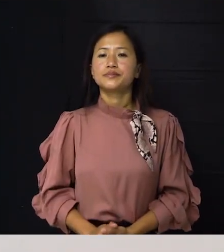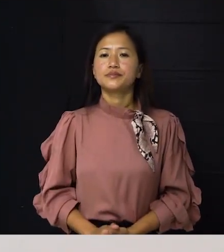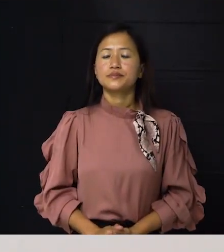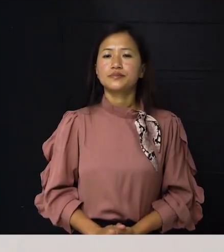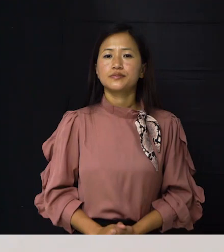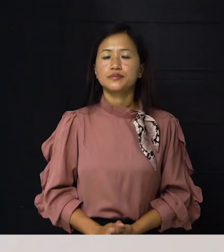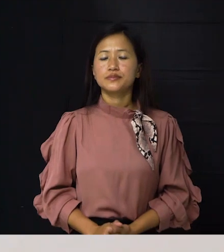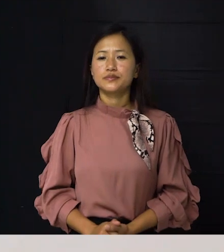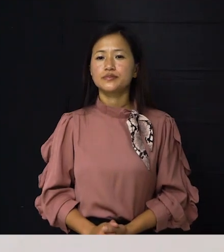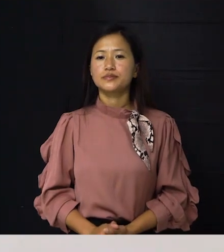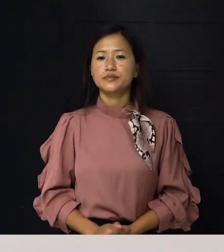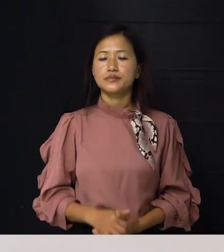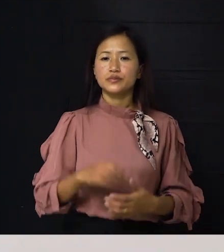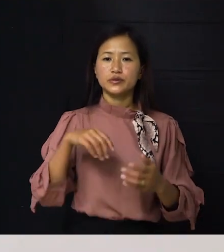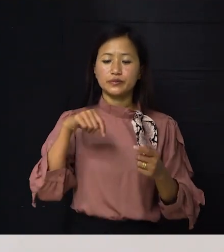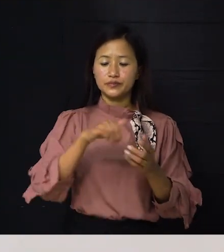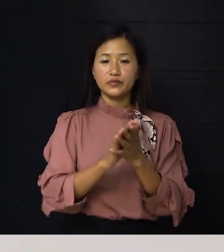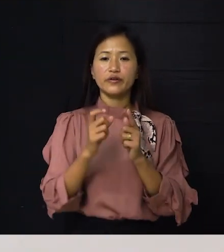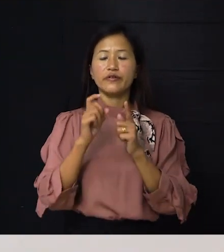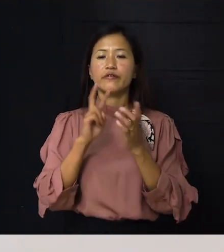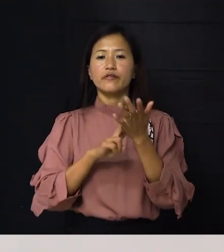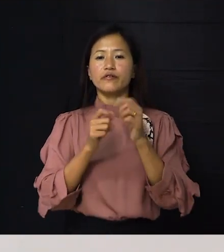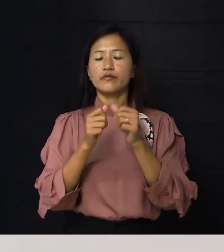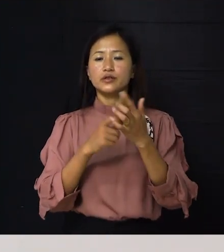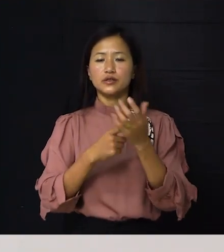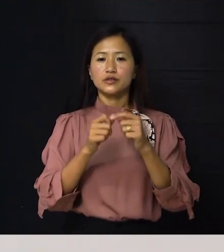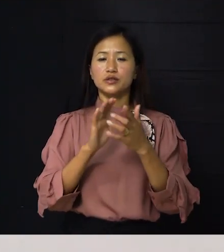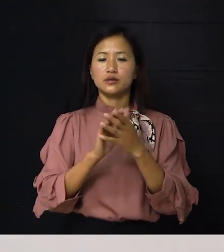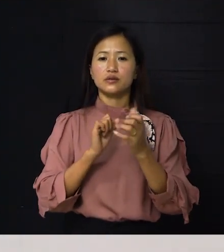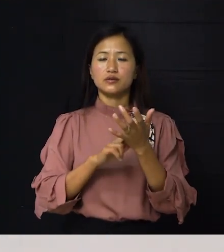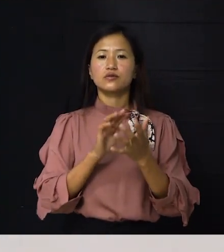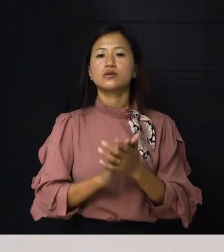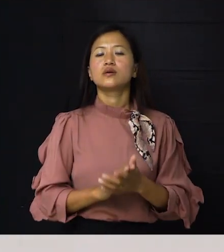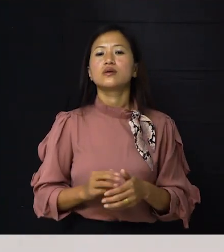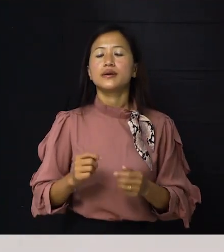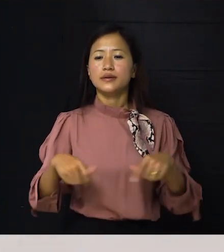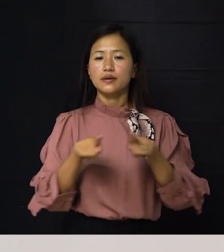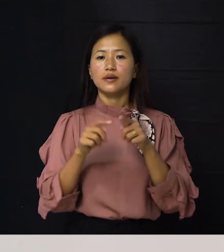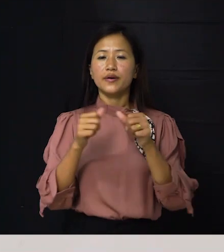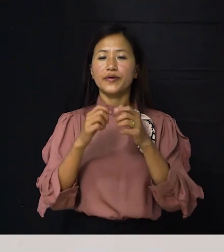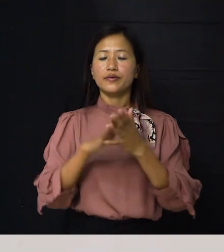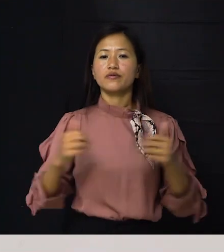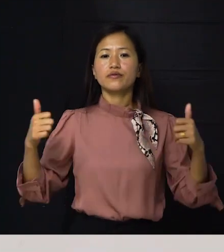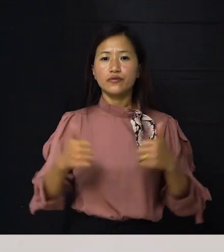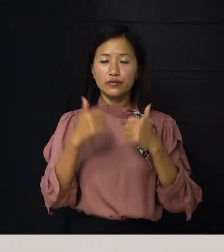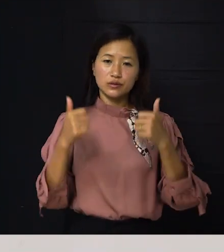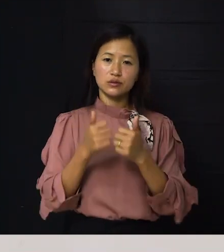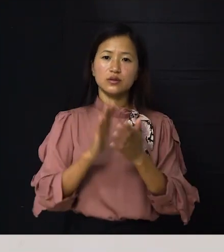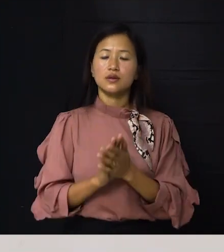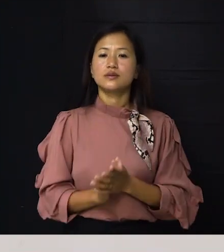Now, so this Bairam Khan and Akbar, together they went and fought a battle known as the